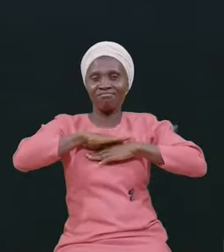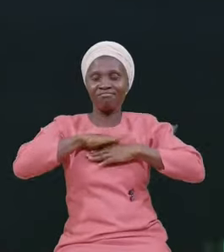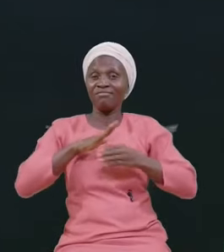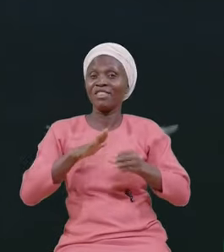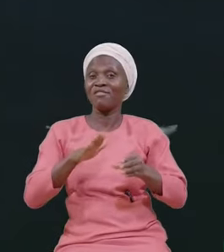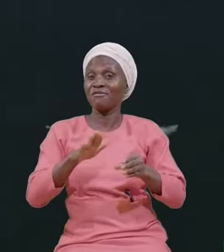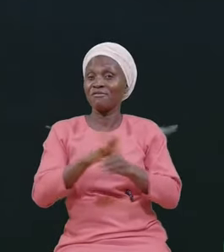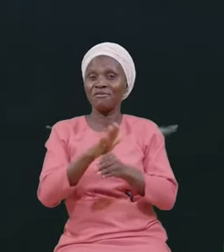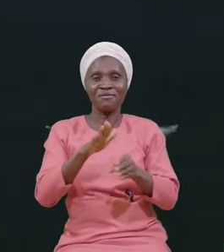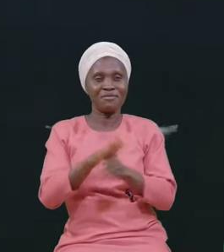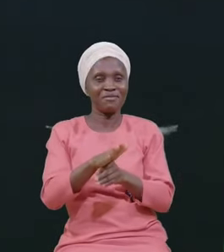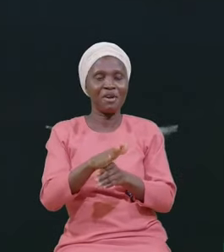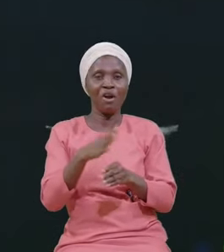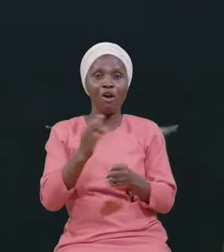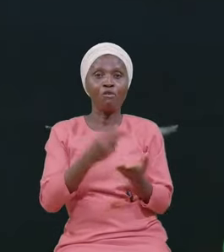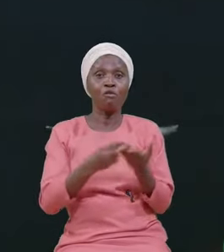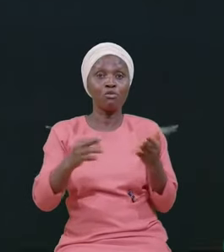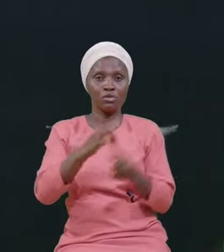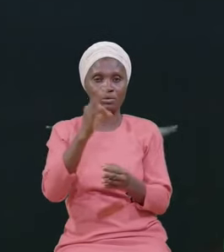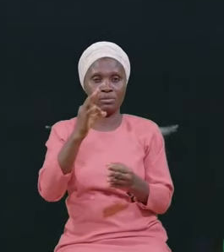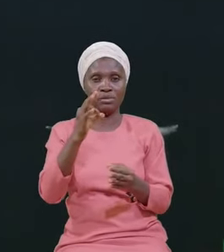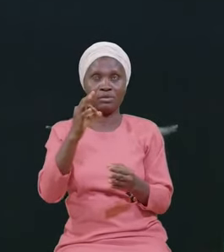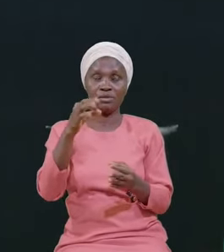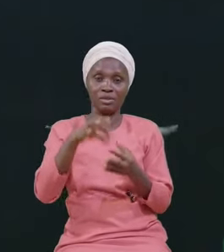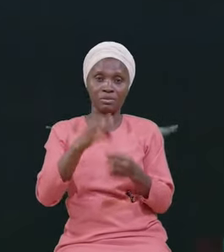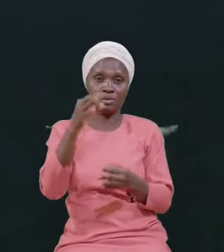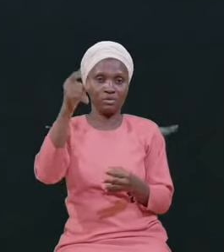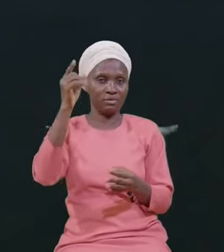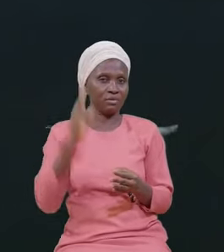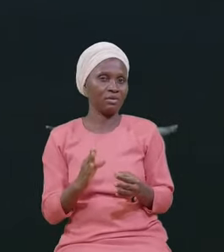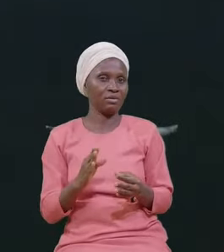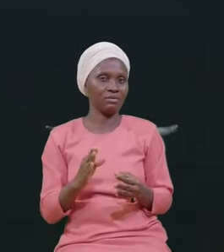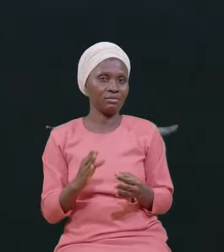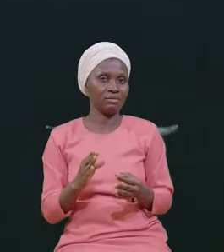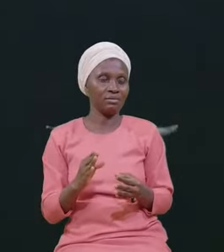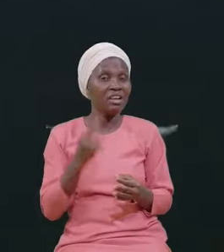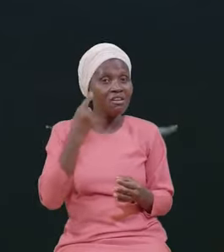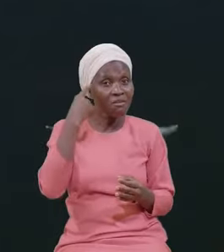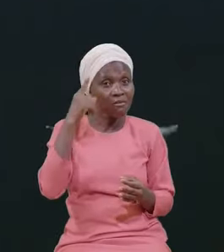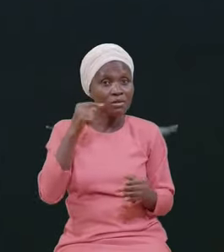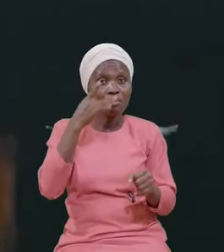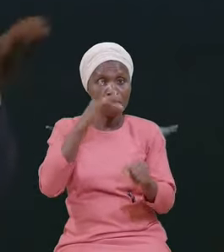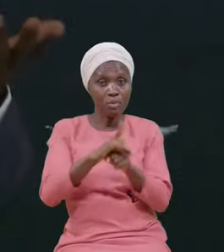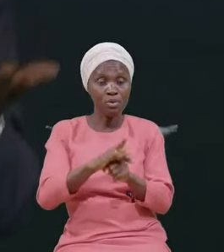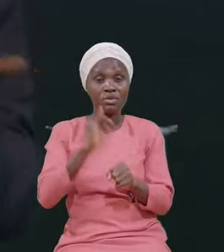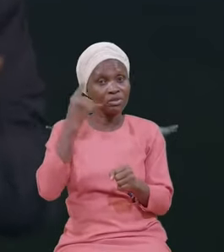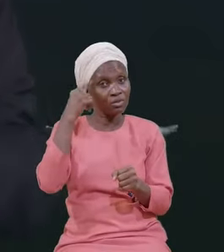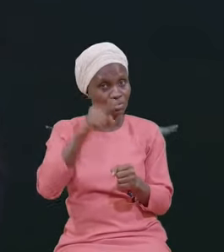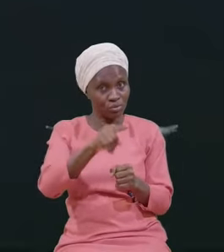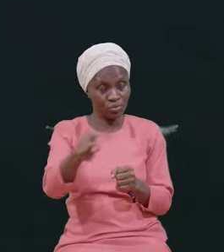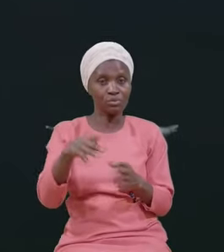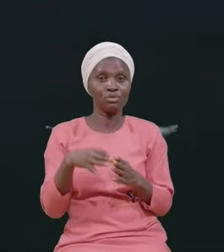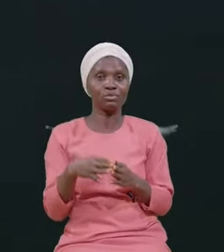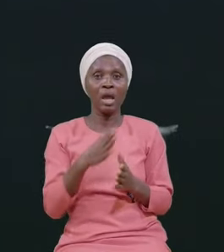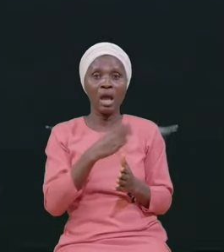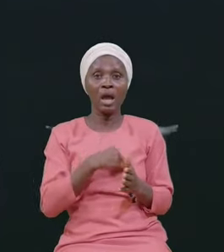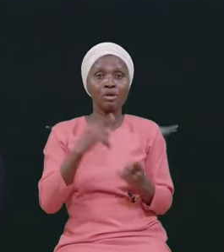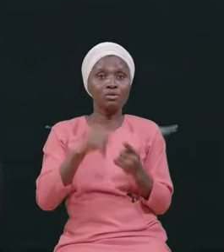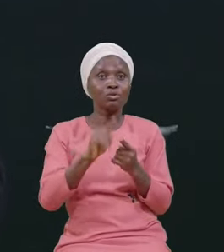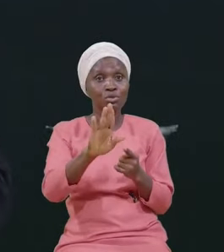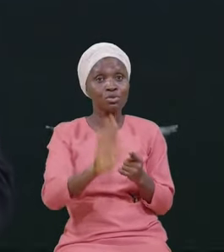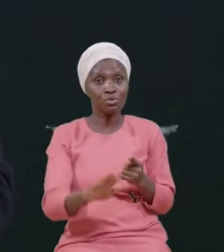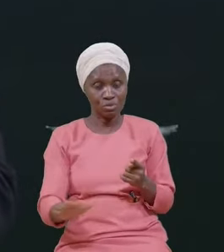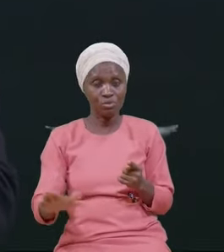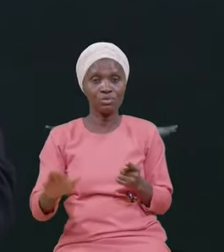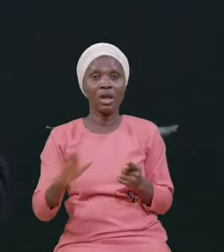the spirit of God for the promise is unto you and to your children and